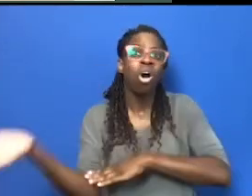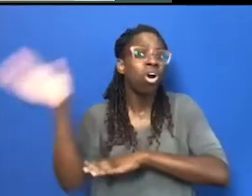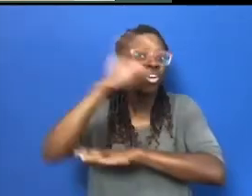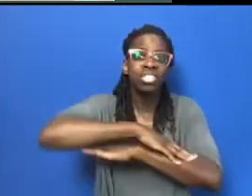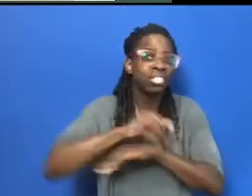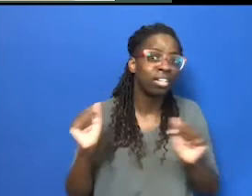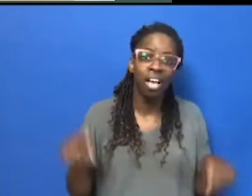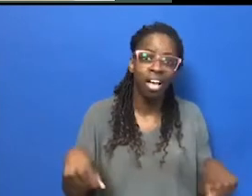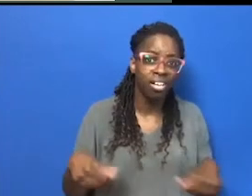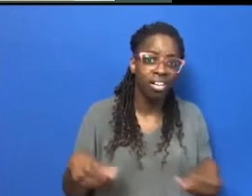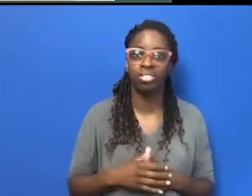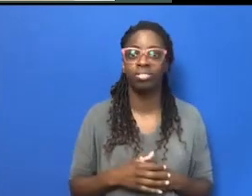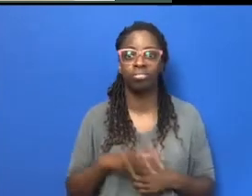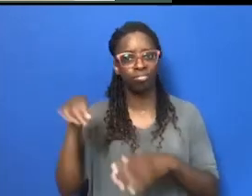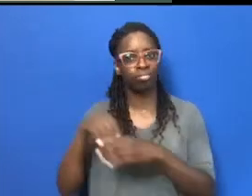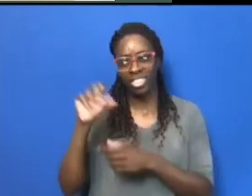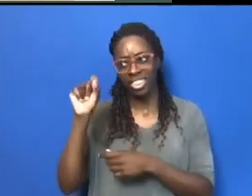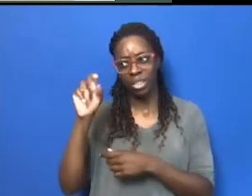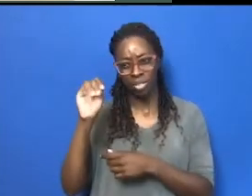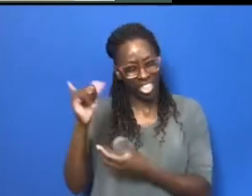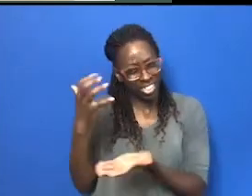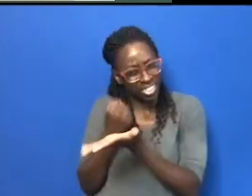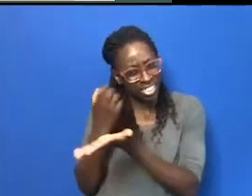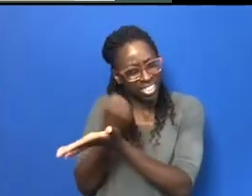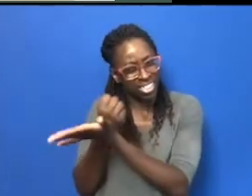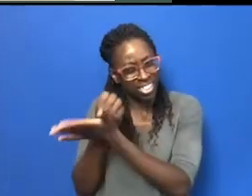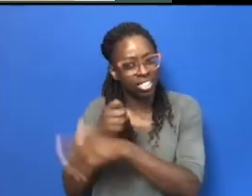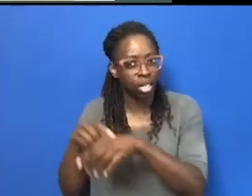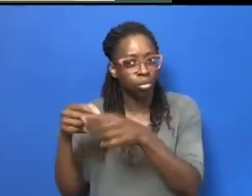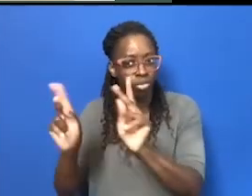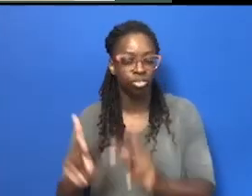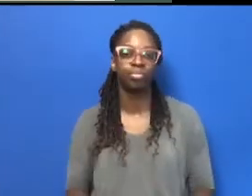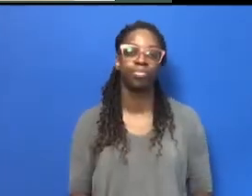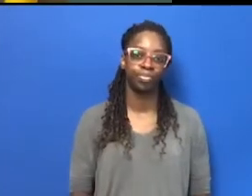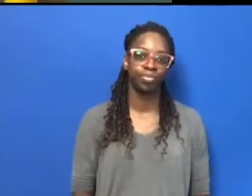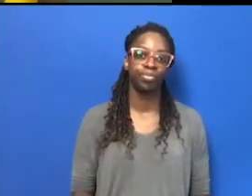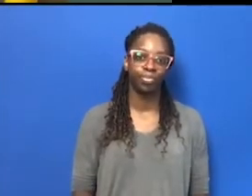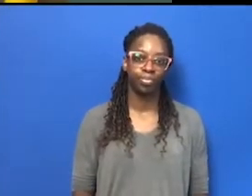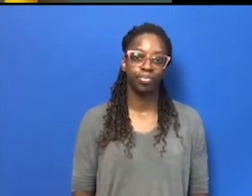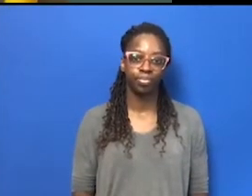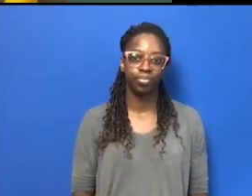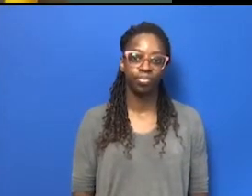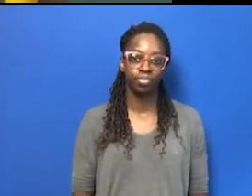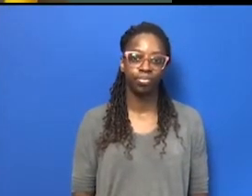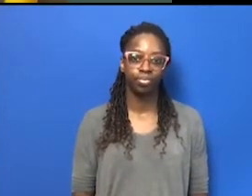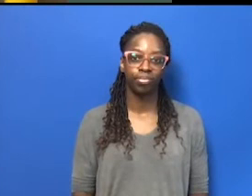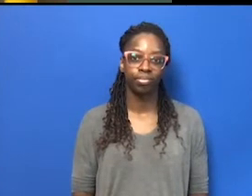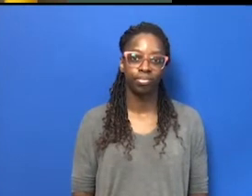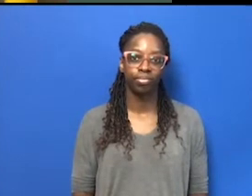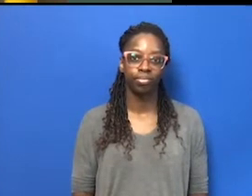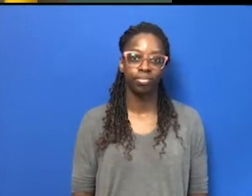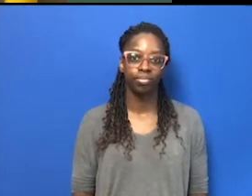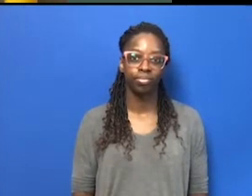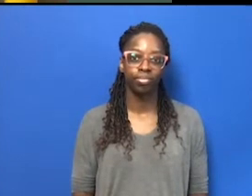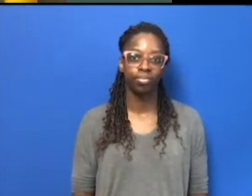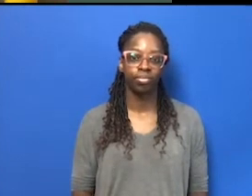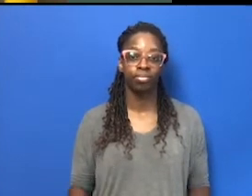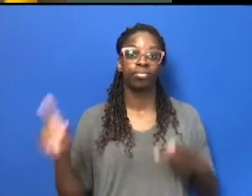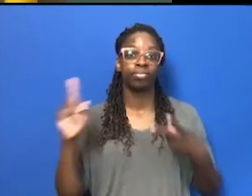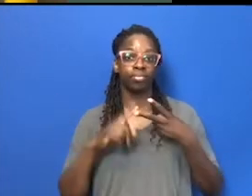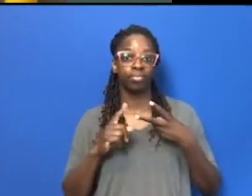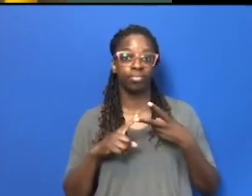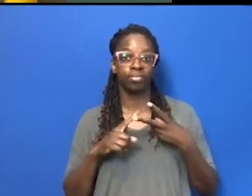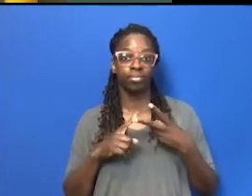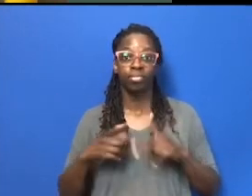those teachable moments to build in STEM concepts. Our second strategy is to set the stage with